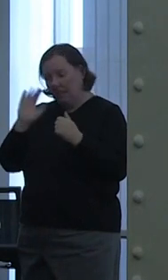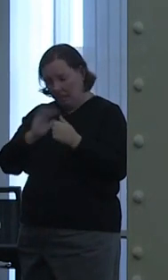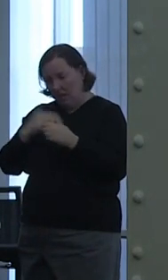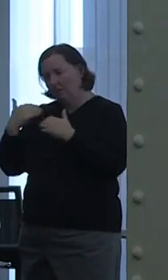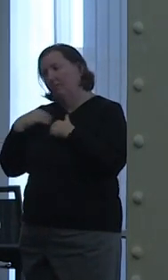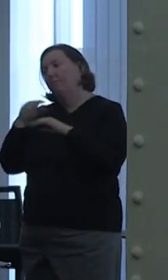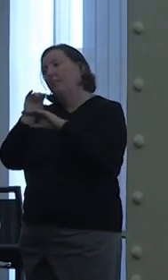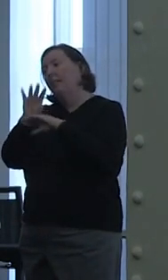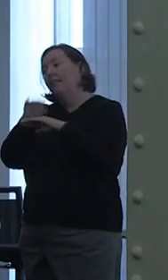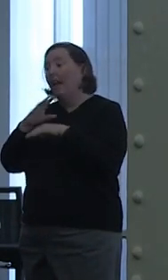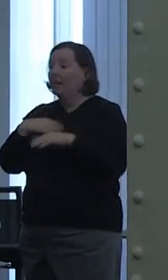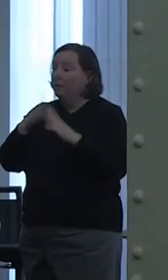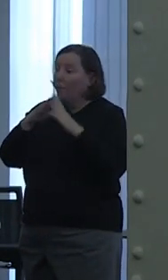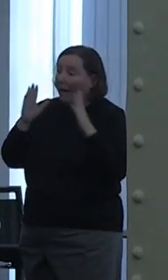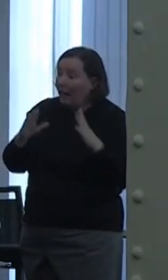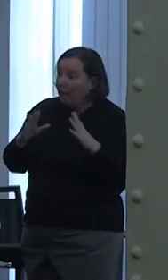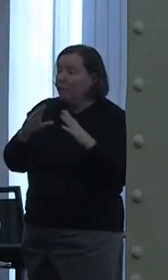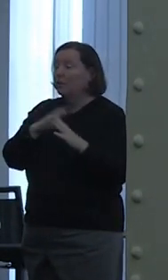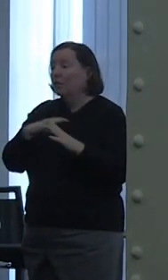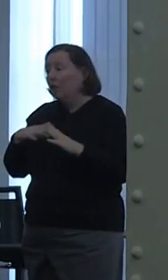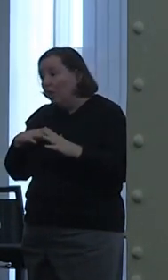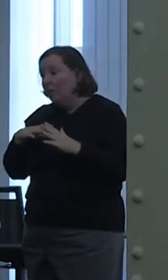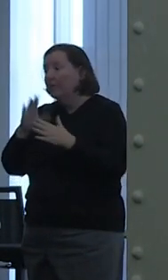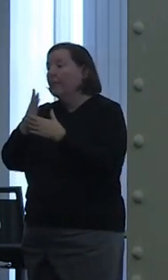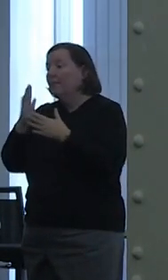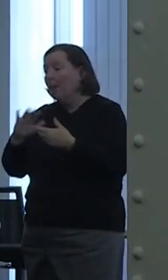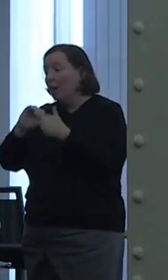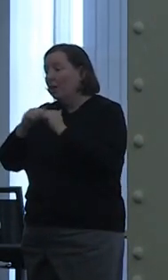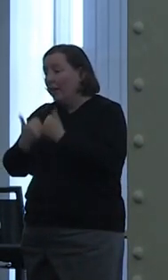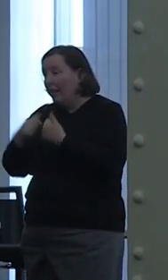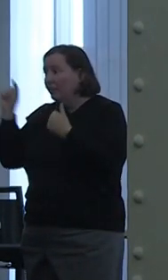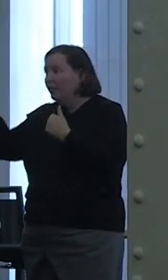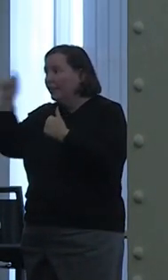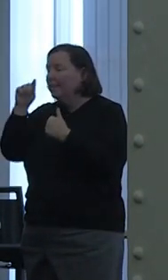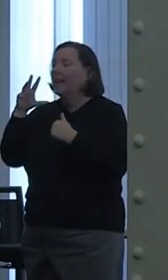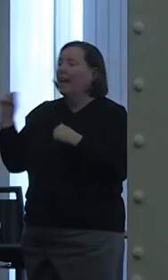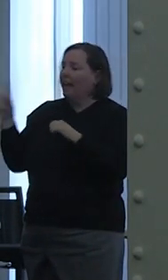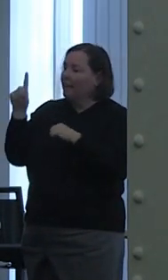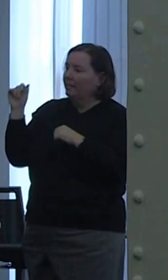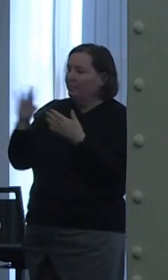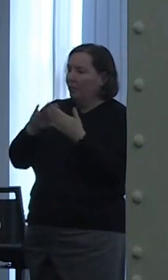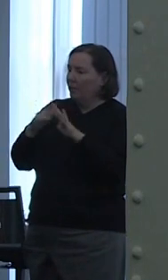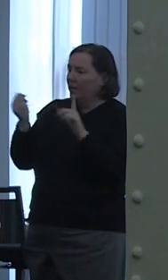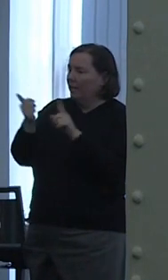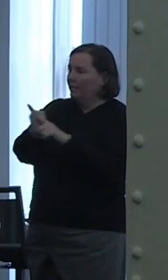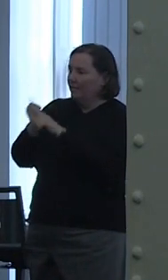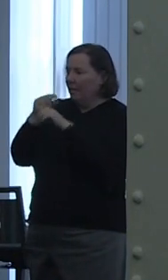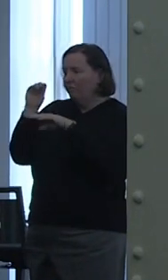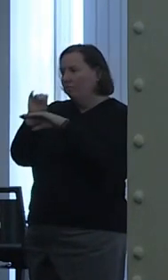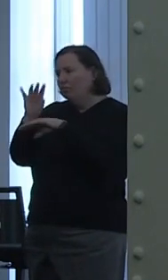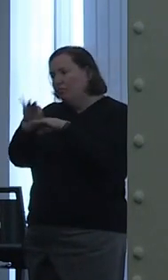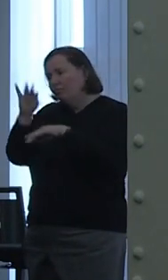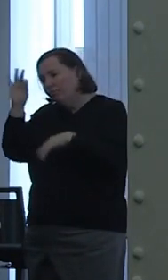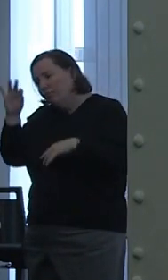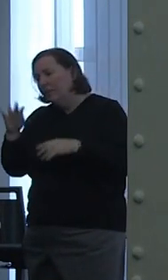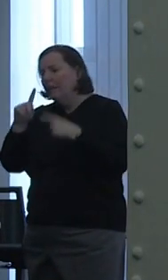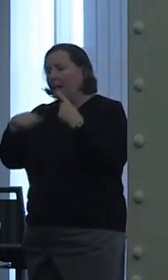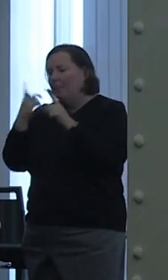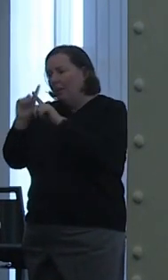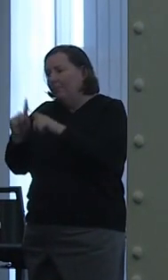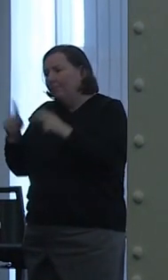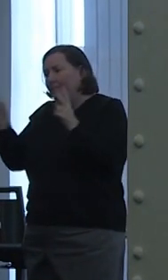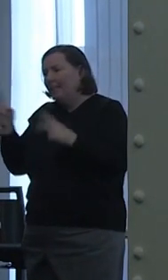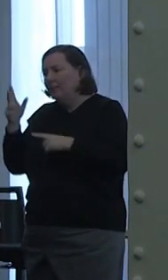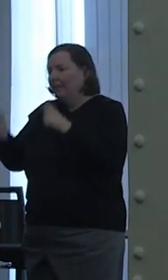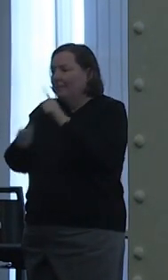Congress, the White House, our partner agencies, and the disability community about all issues impacting